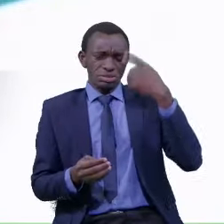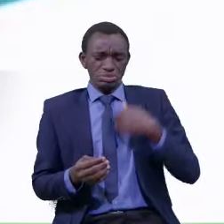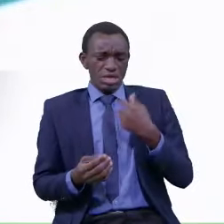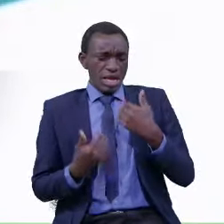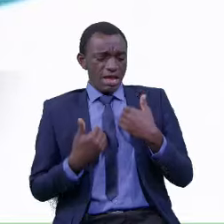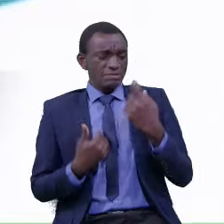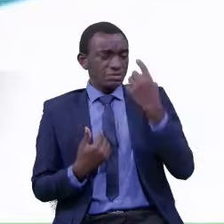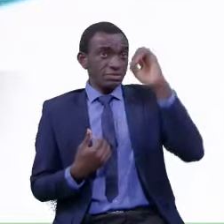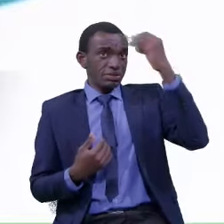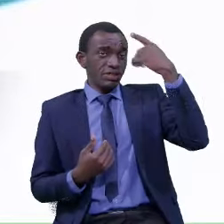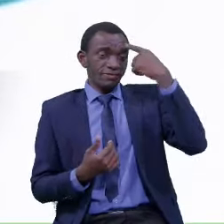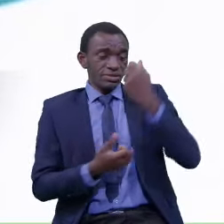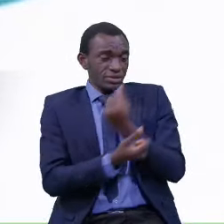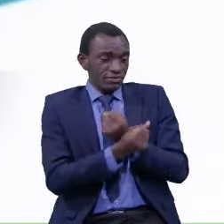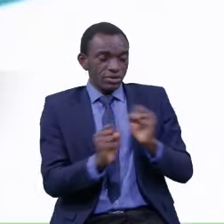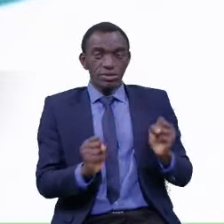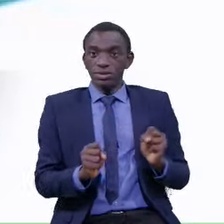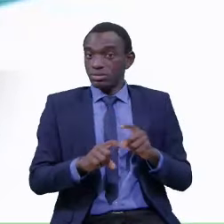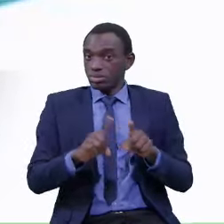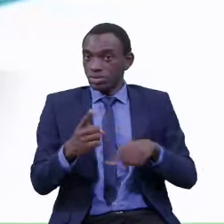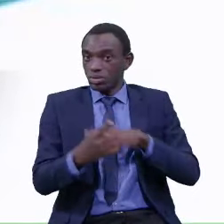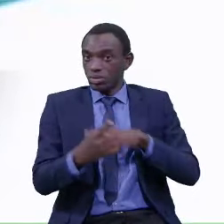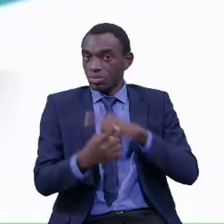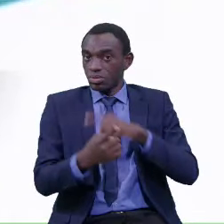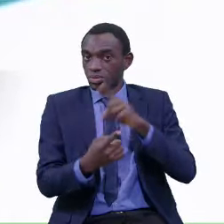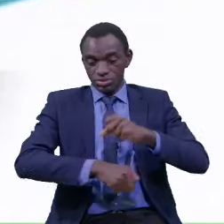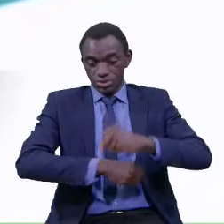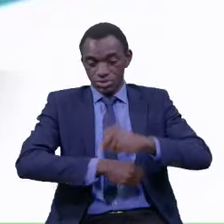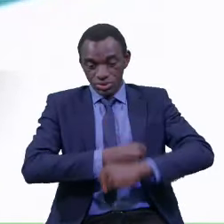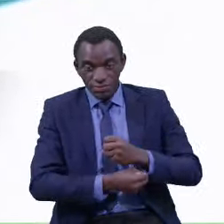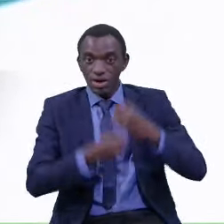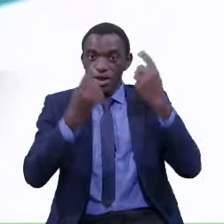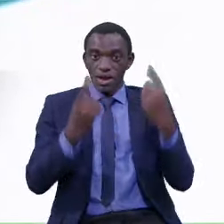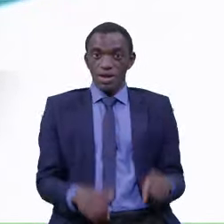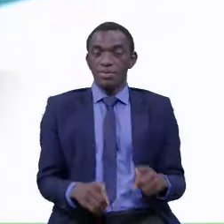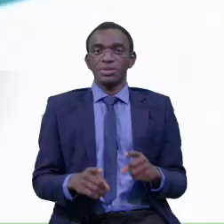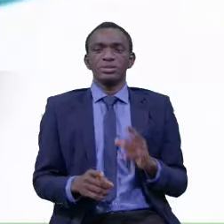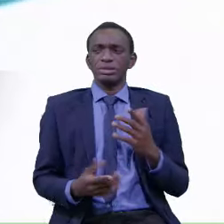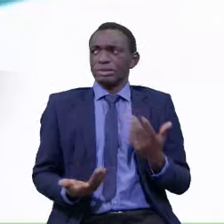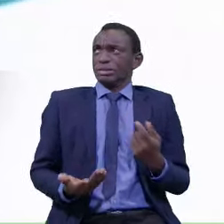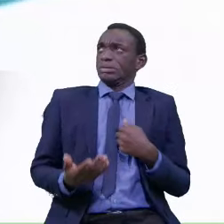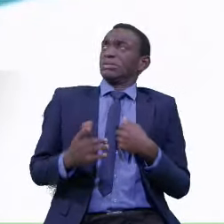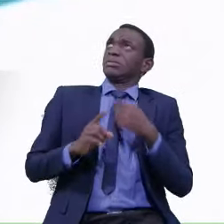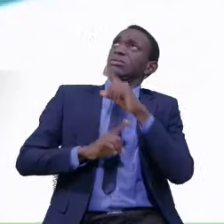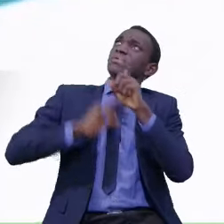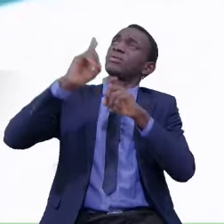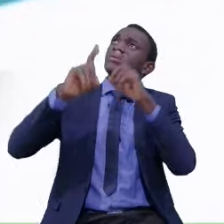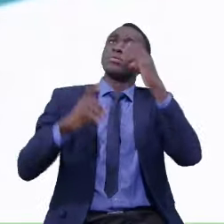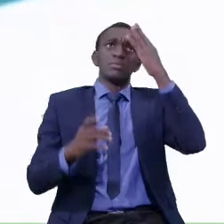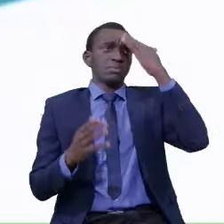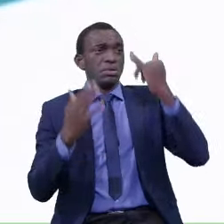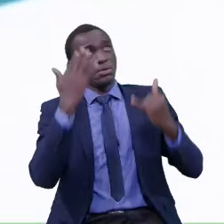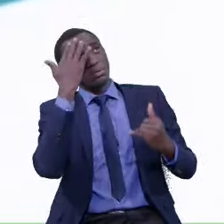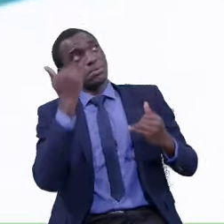comes, when persecution comes, they question God, why? Instead of asking